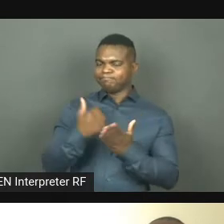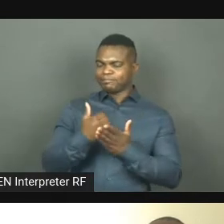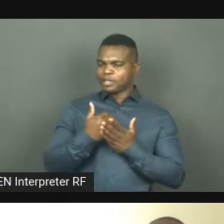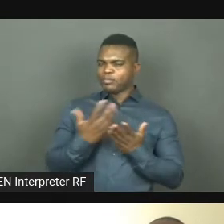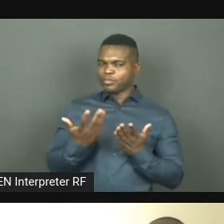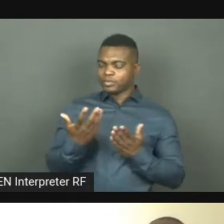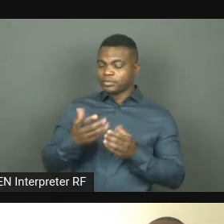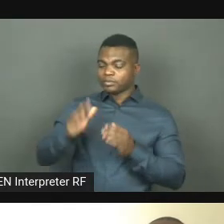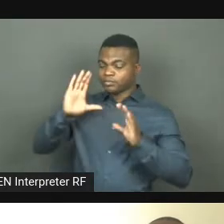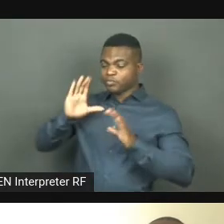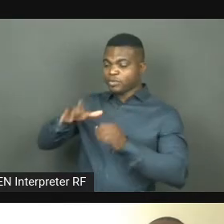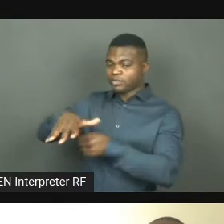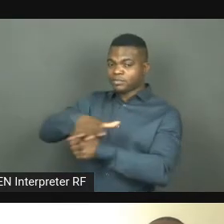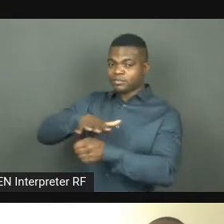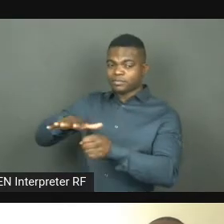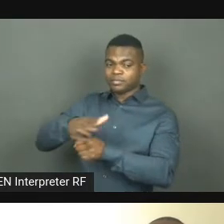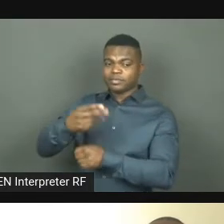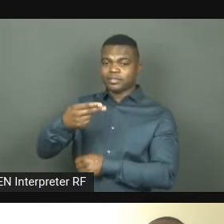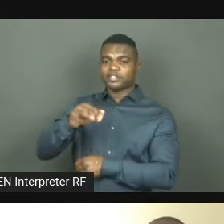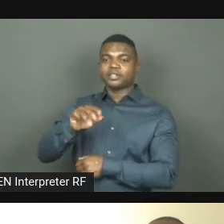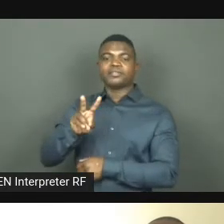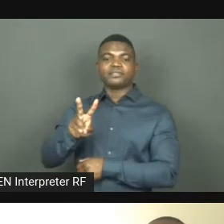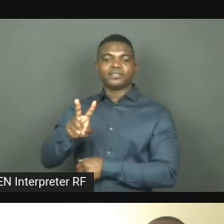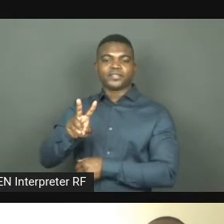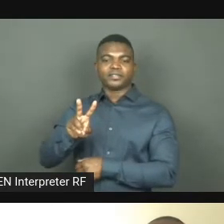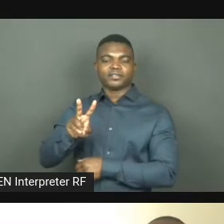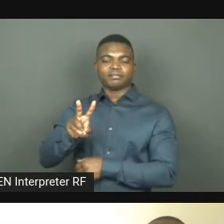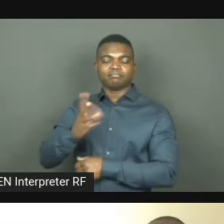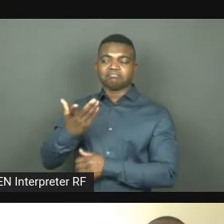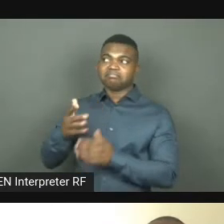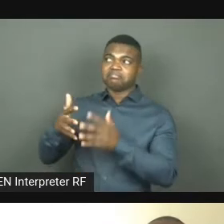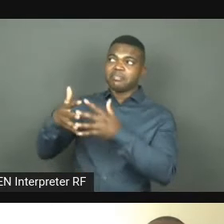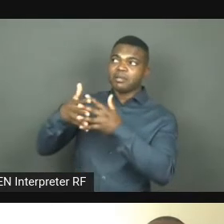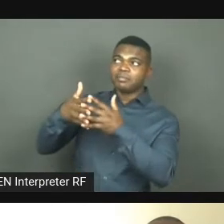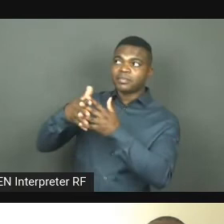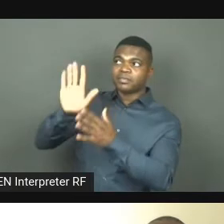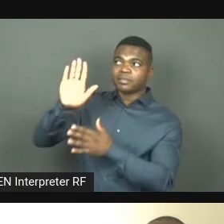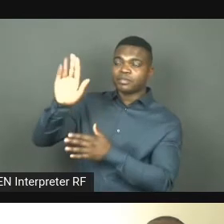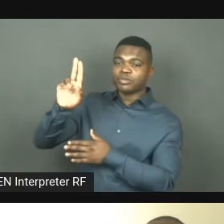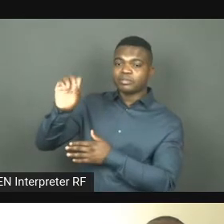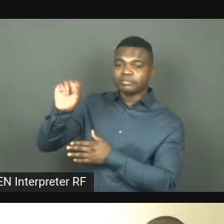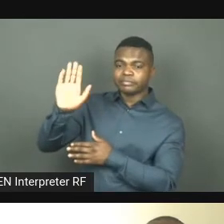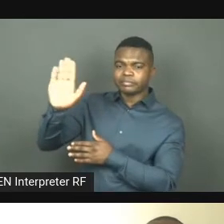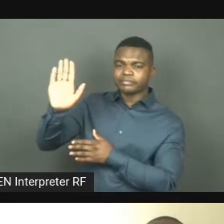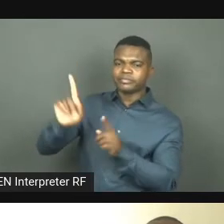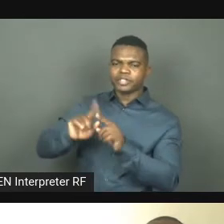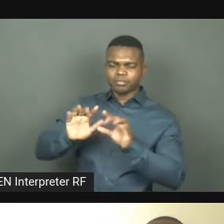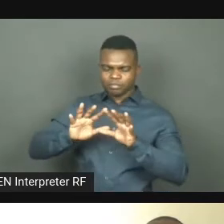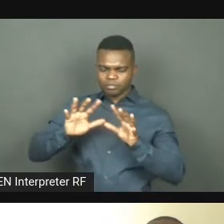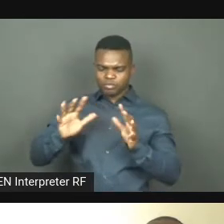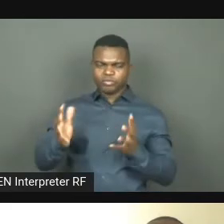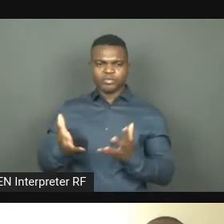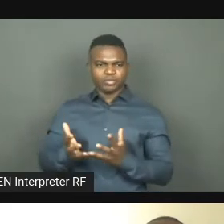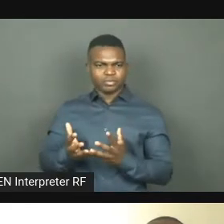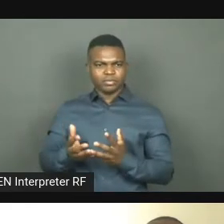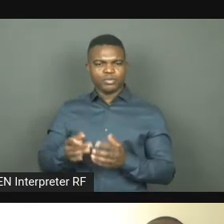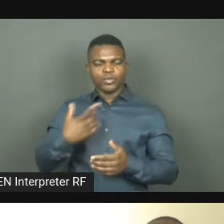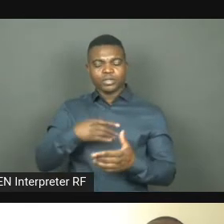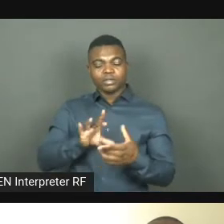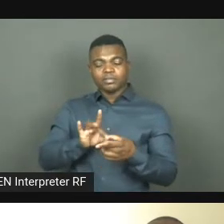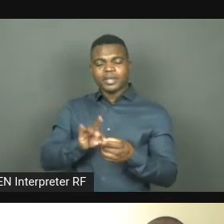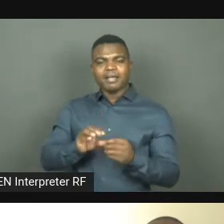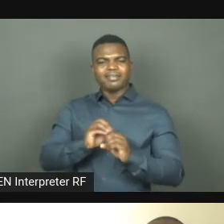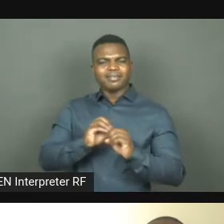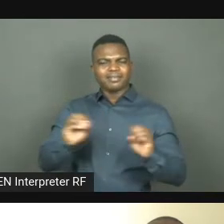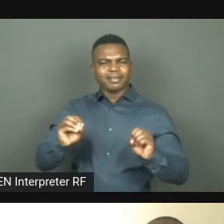by having boundaries, there are people who reside outside of those boundaries, and our challenge in front of